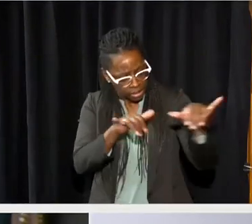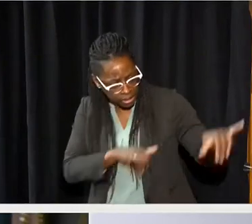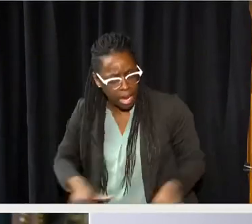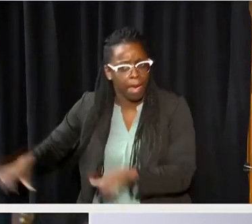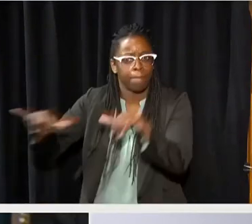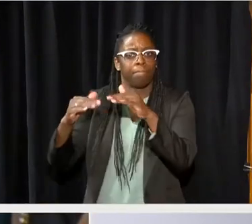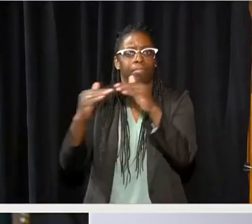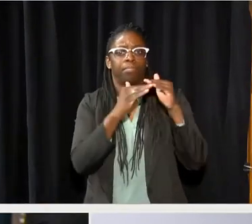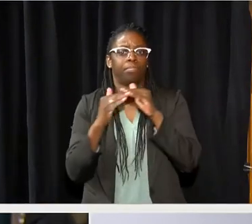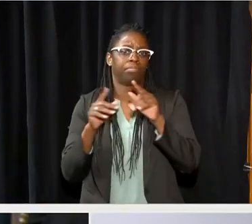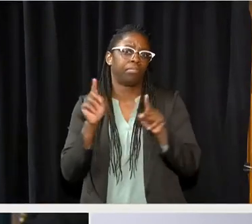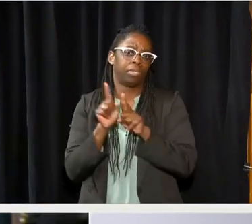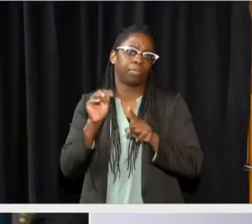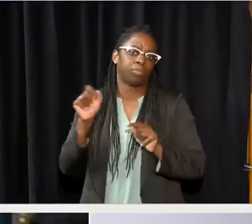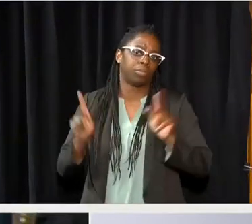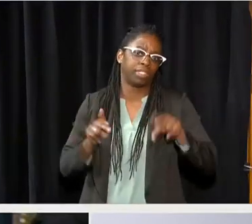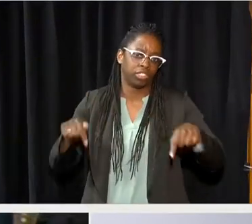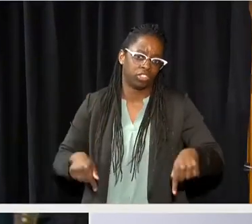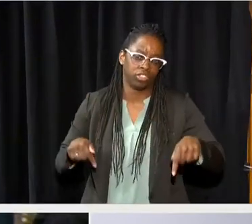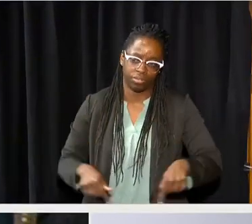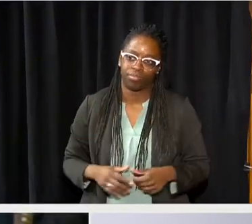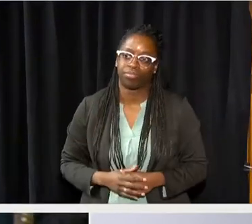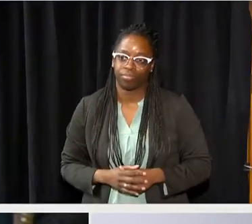legally to school or to work.